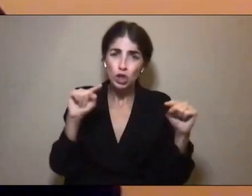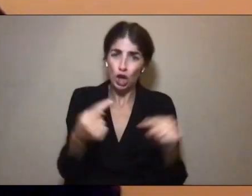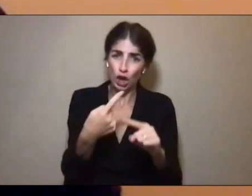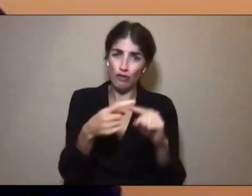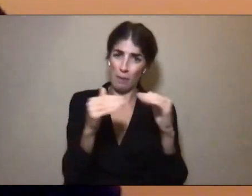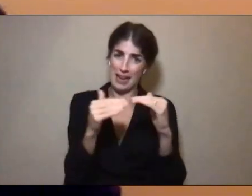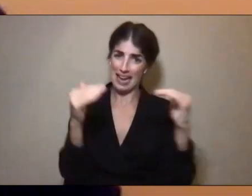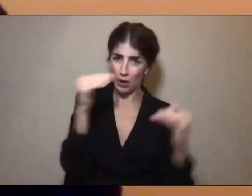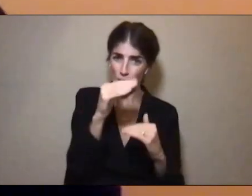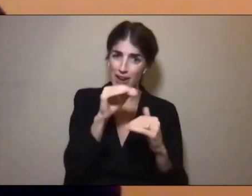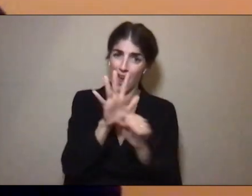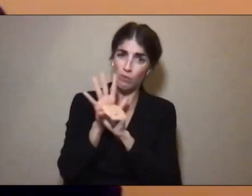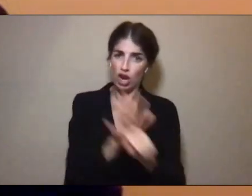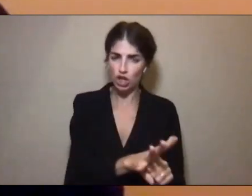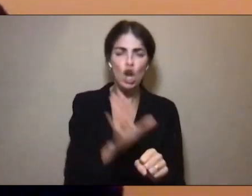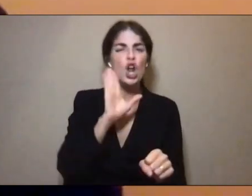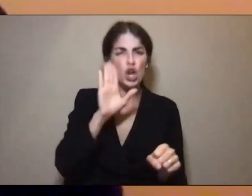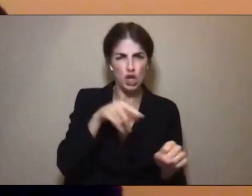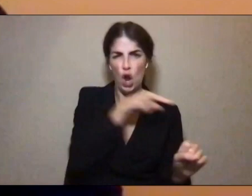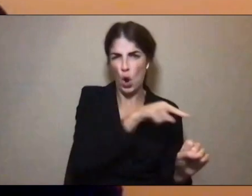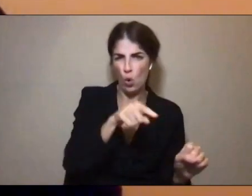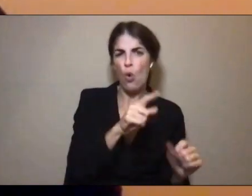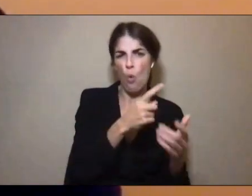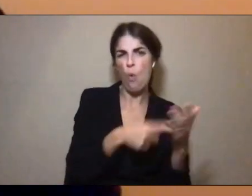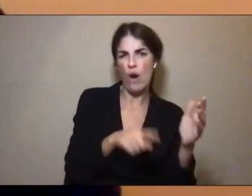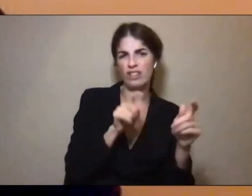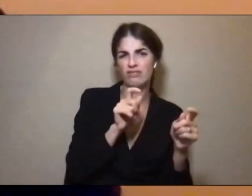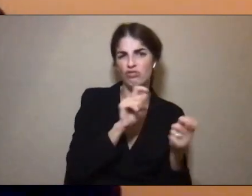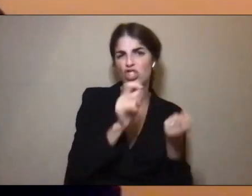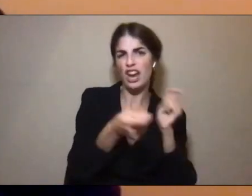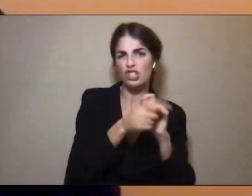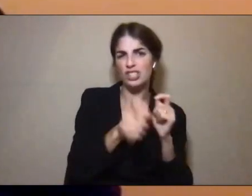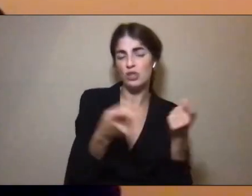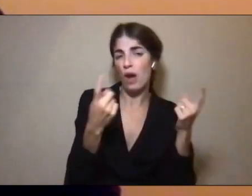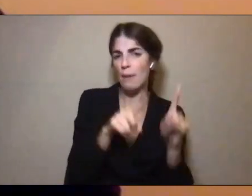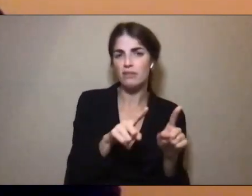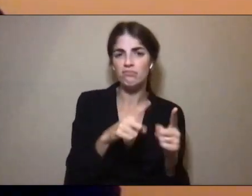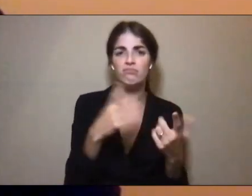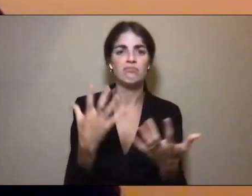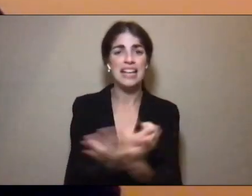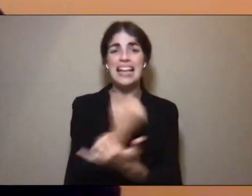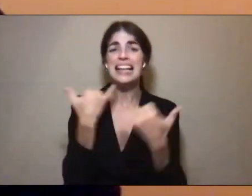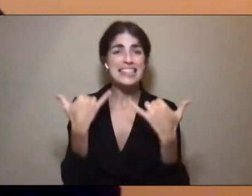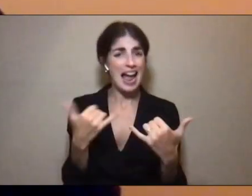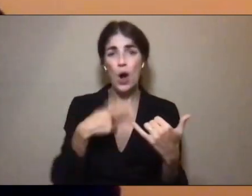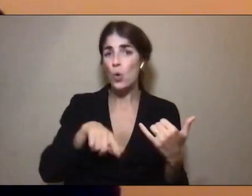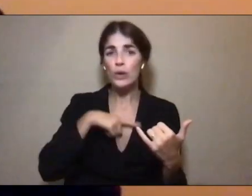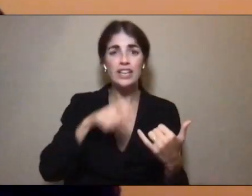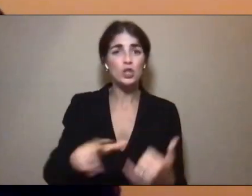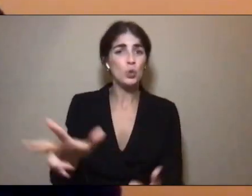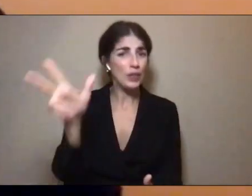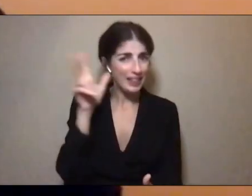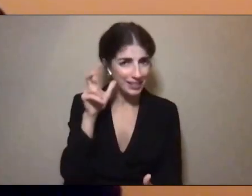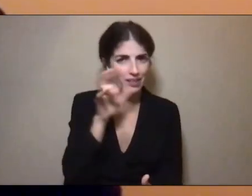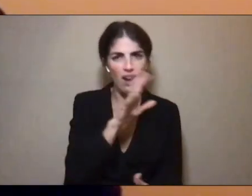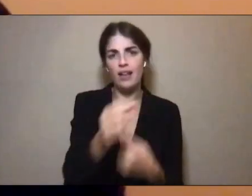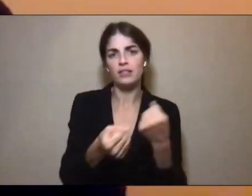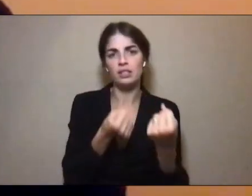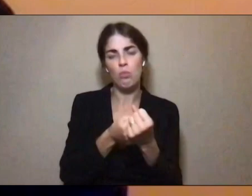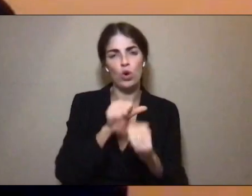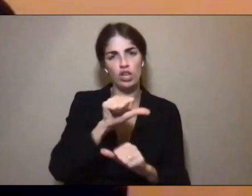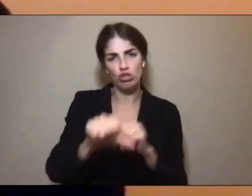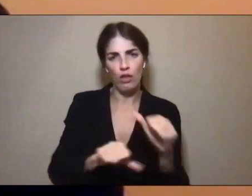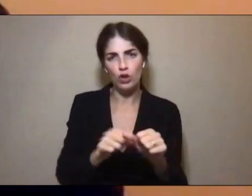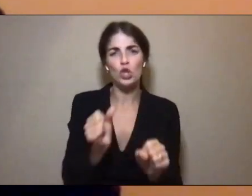what changes need to happen. The time is now to simply listen and support each other in making the very changes that too